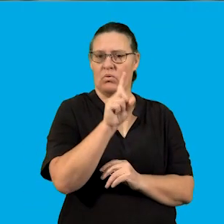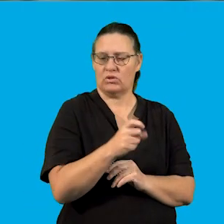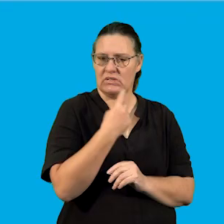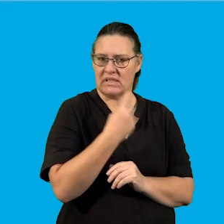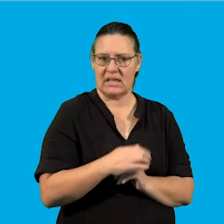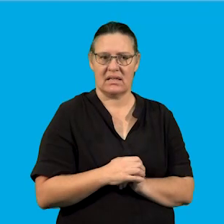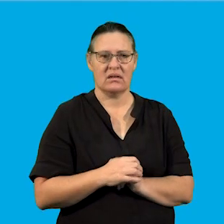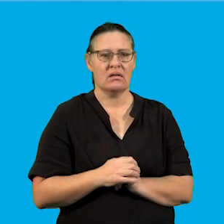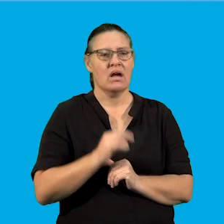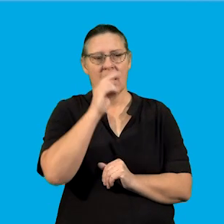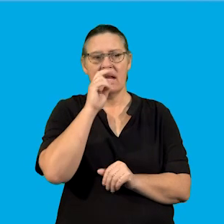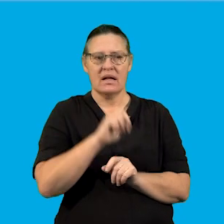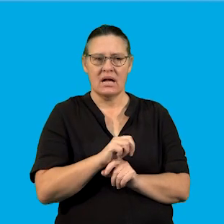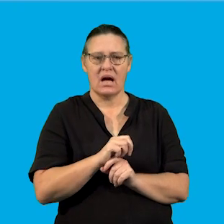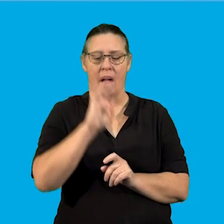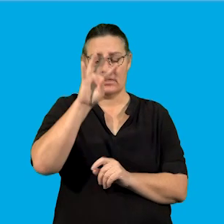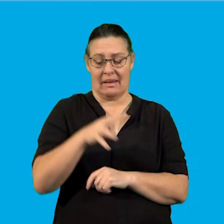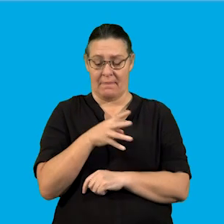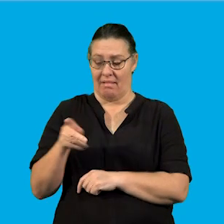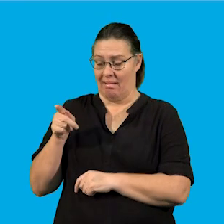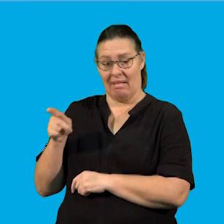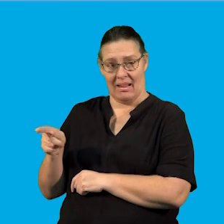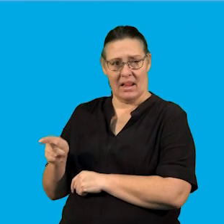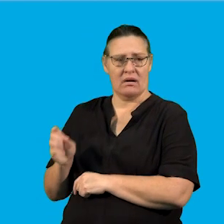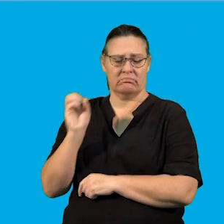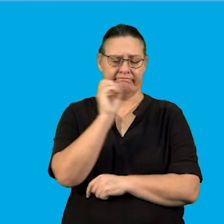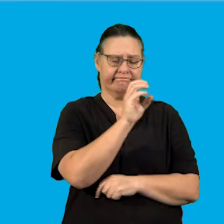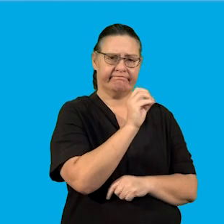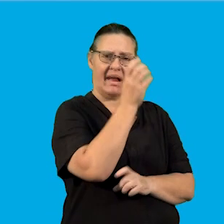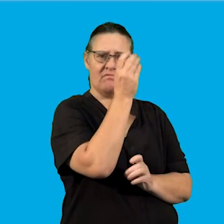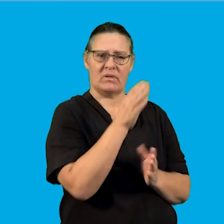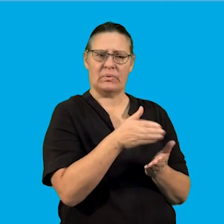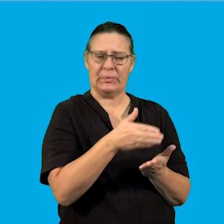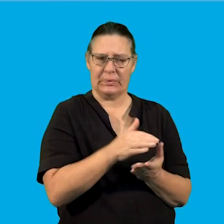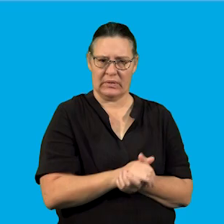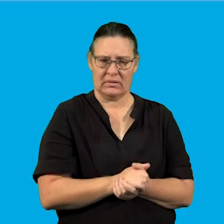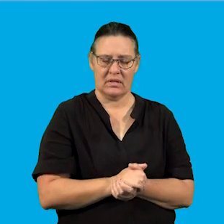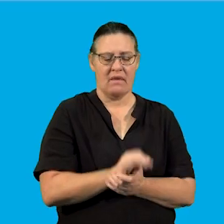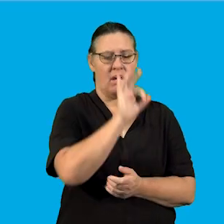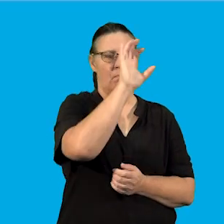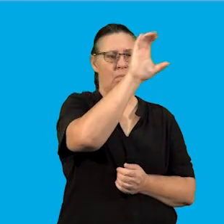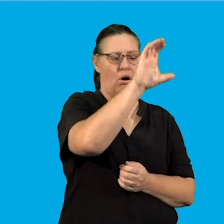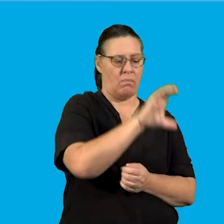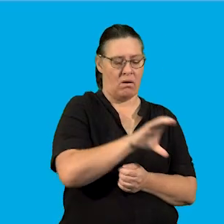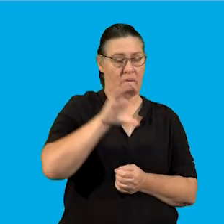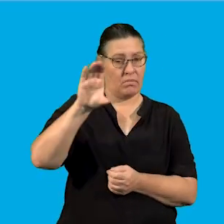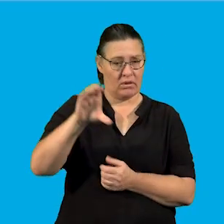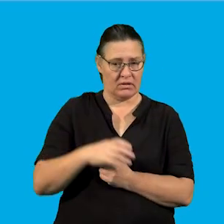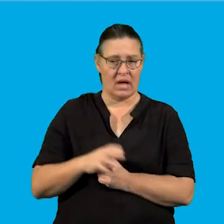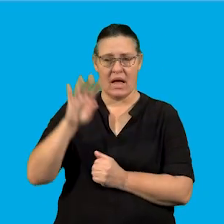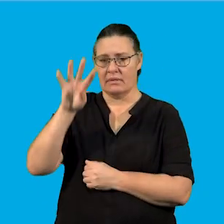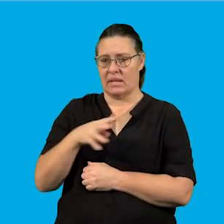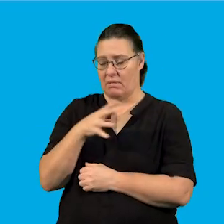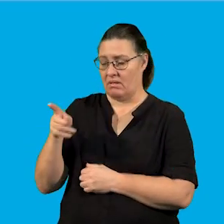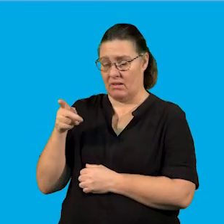that says we need to use our periodic table to complete the missing information. So we're given 3 blocks here and the periodic